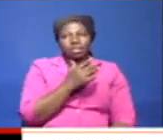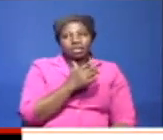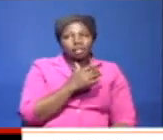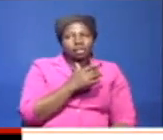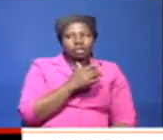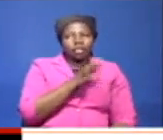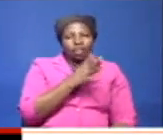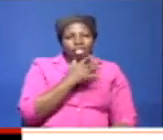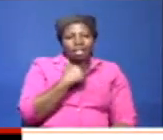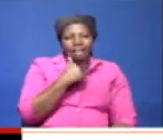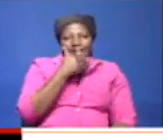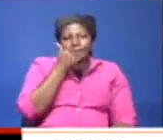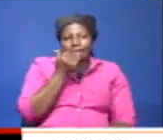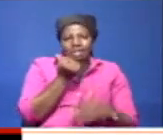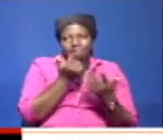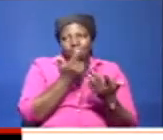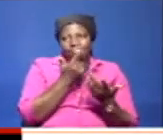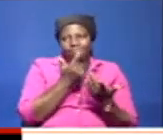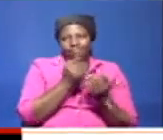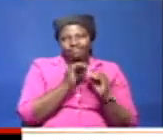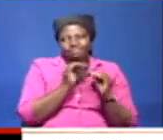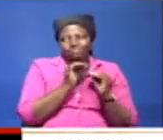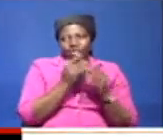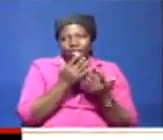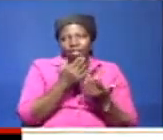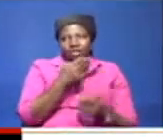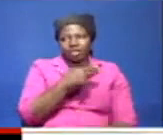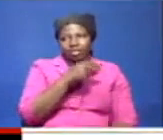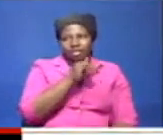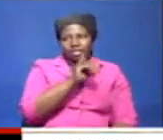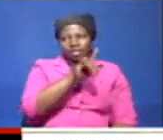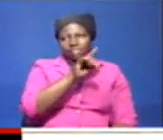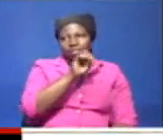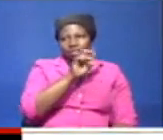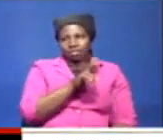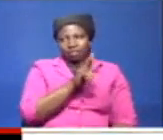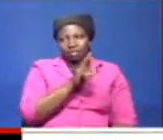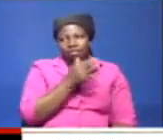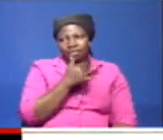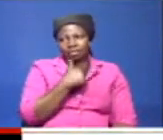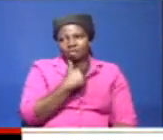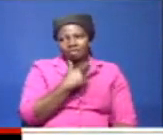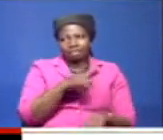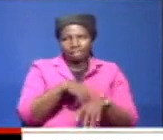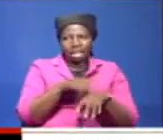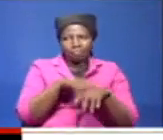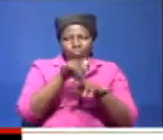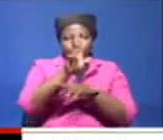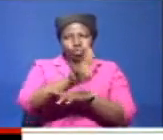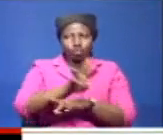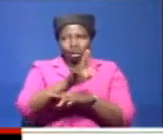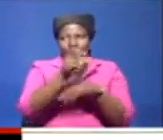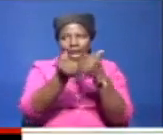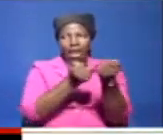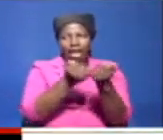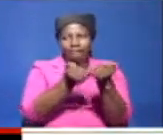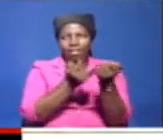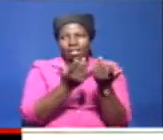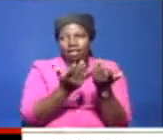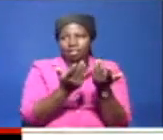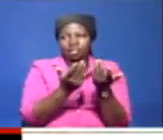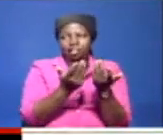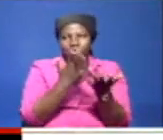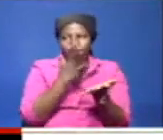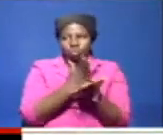The Hyundais here and there. Solberg at times having to use, what would you say, driving at tourist pace. Yeah. Or rally